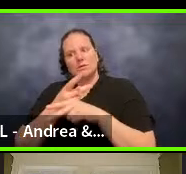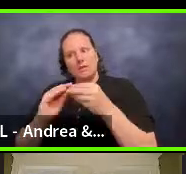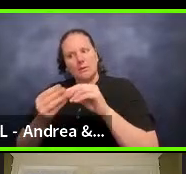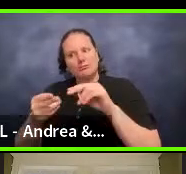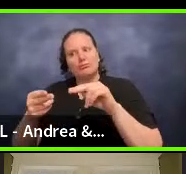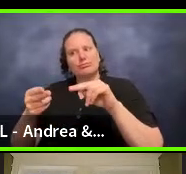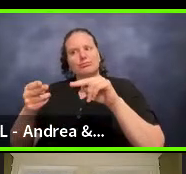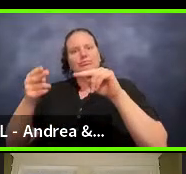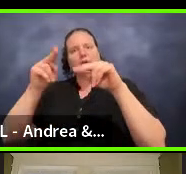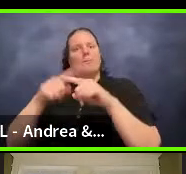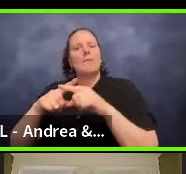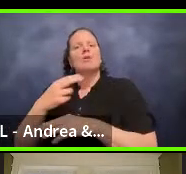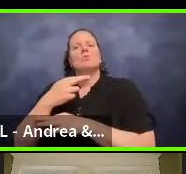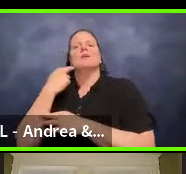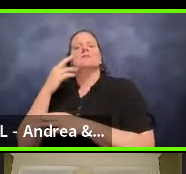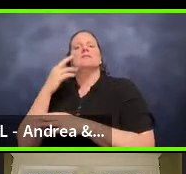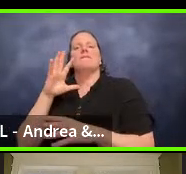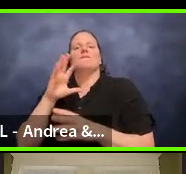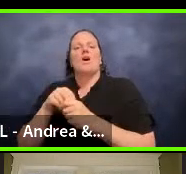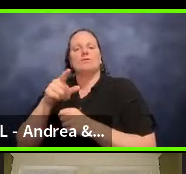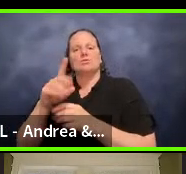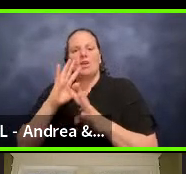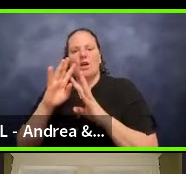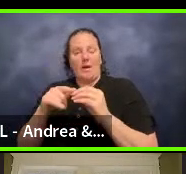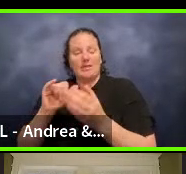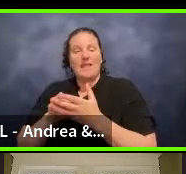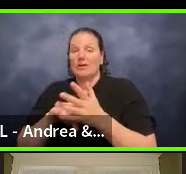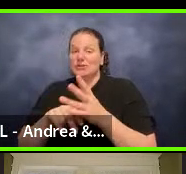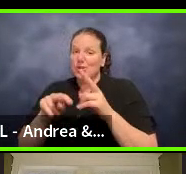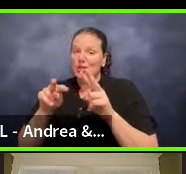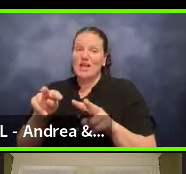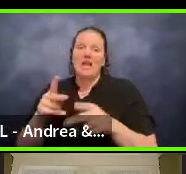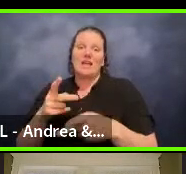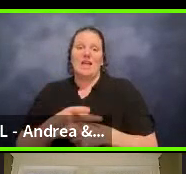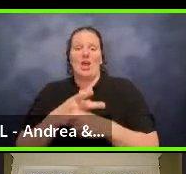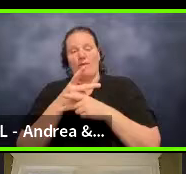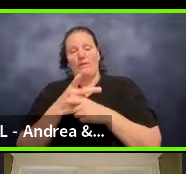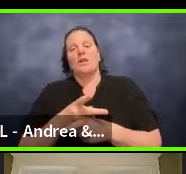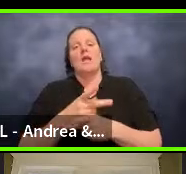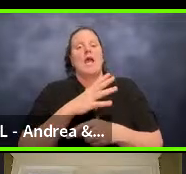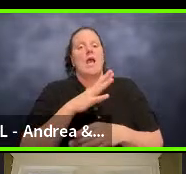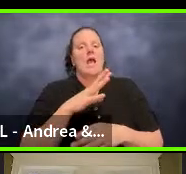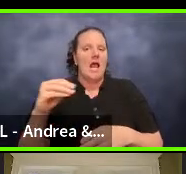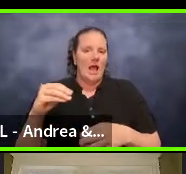risk elements you talk about, those things are being looked at very carefully and being